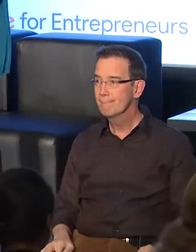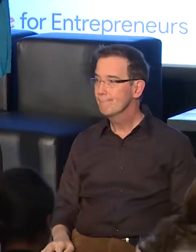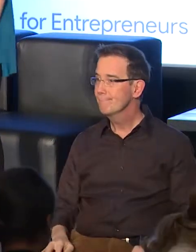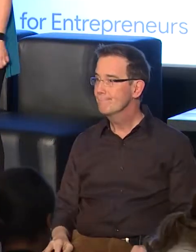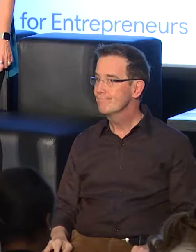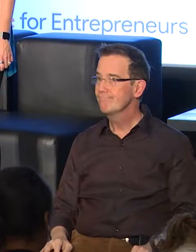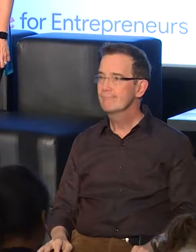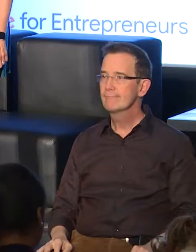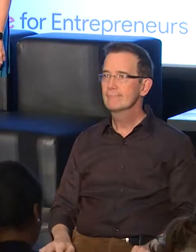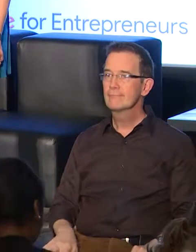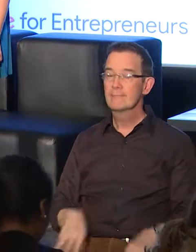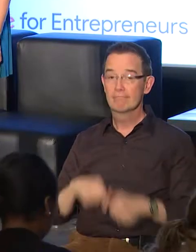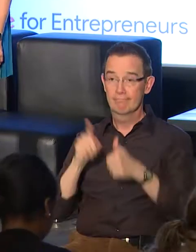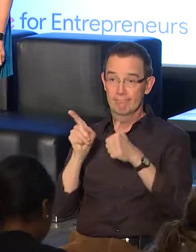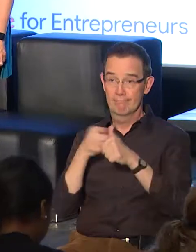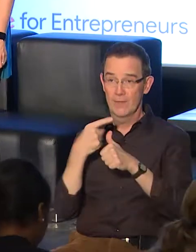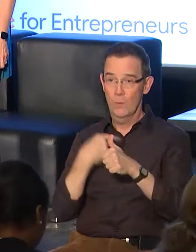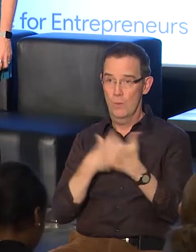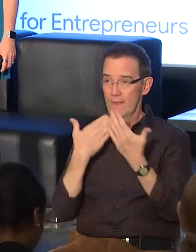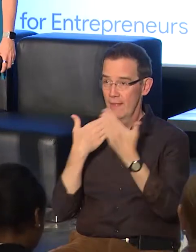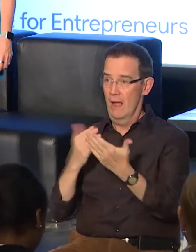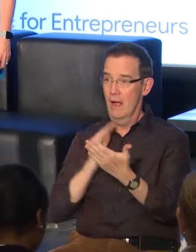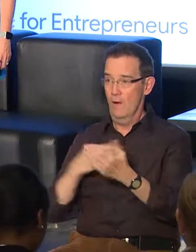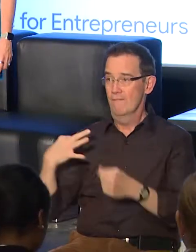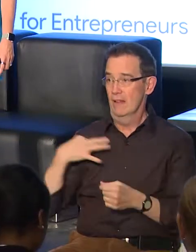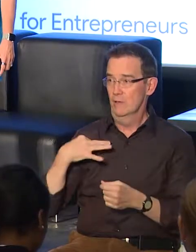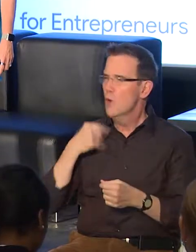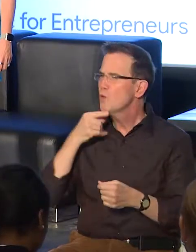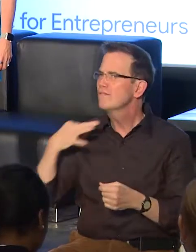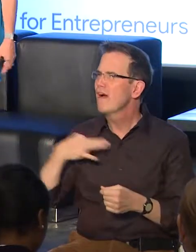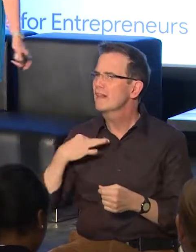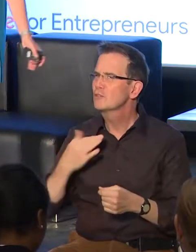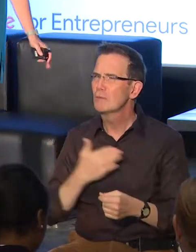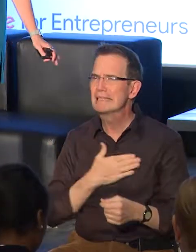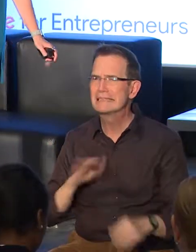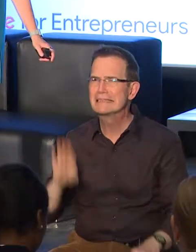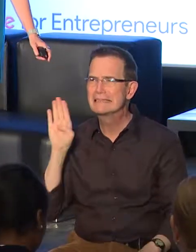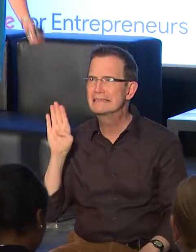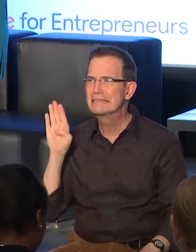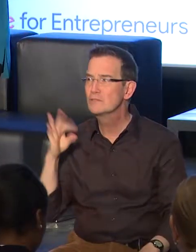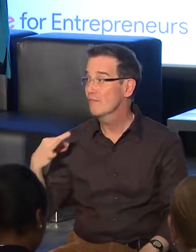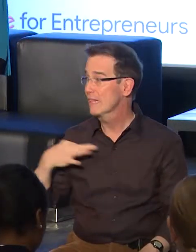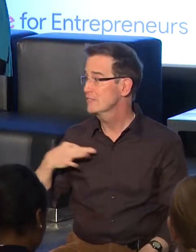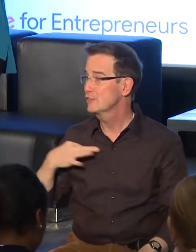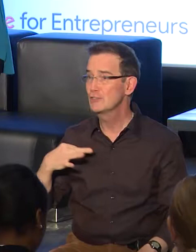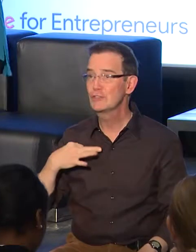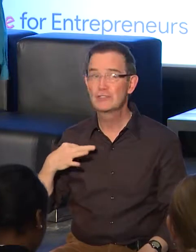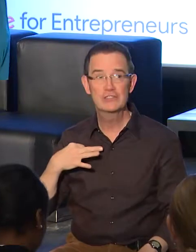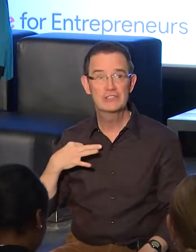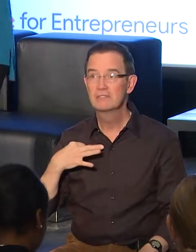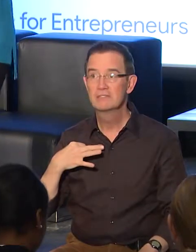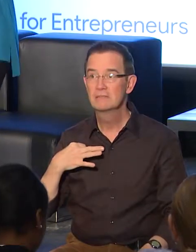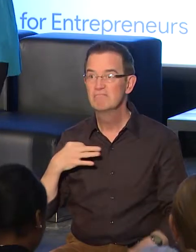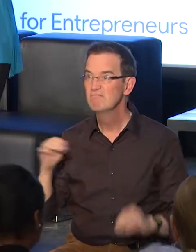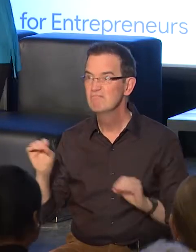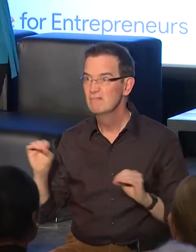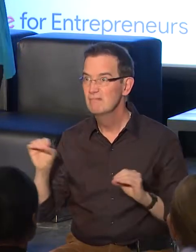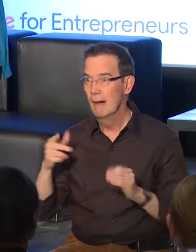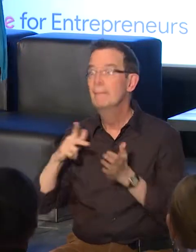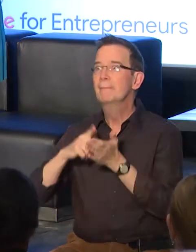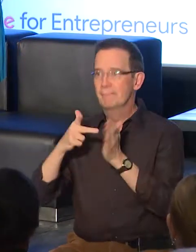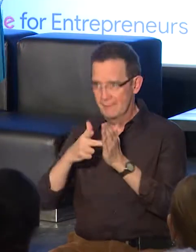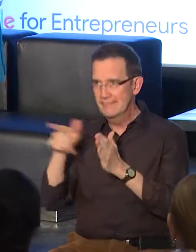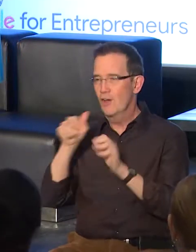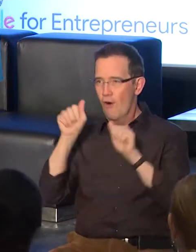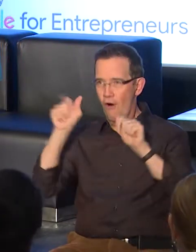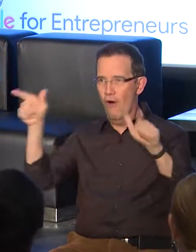So first, we wanted to thank our volunteers. Raise your hand if you're a volunteer today or. Okay, they're all working. Thank you,